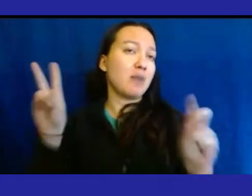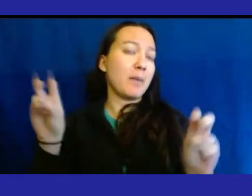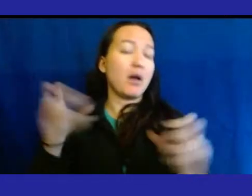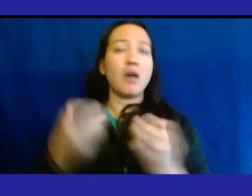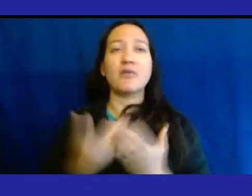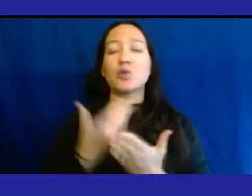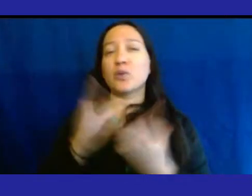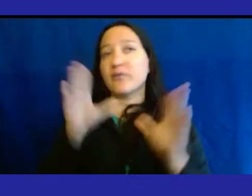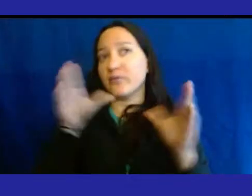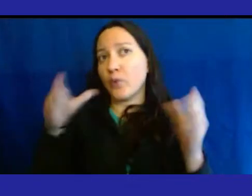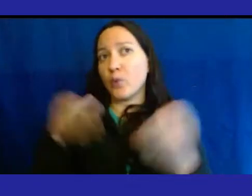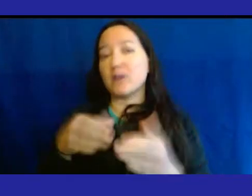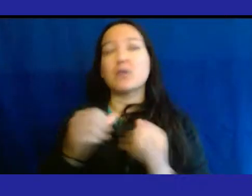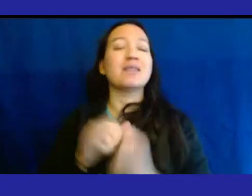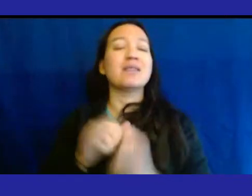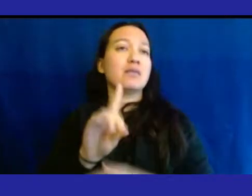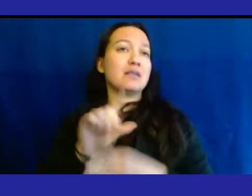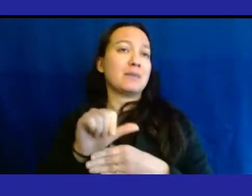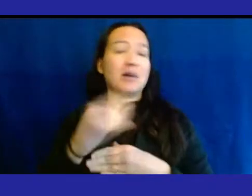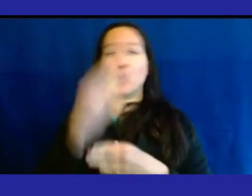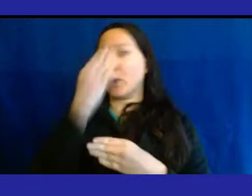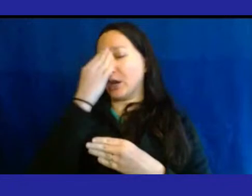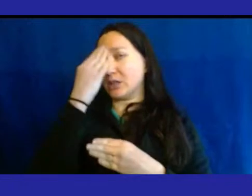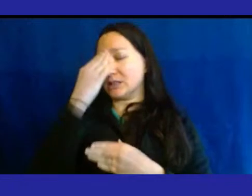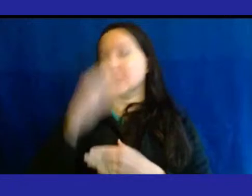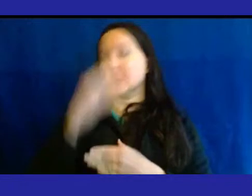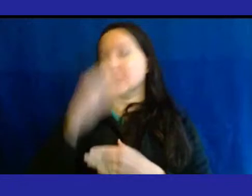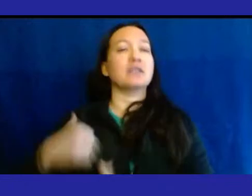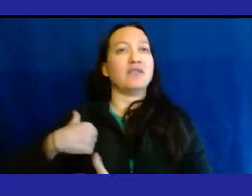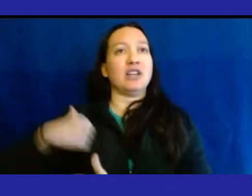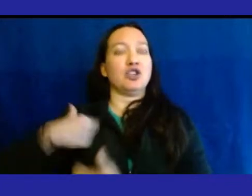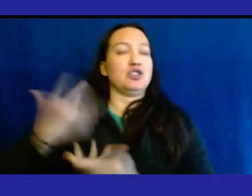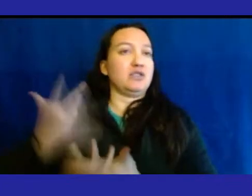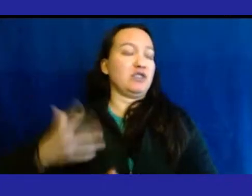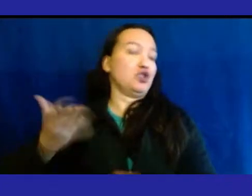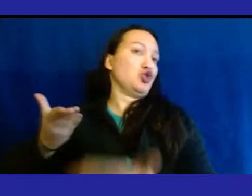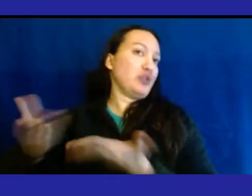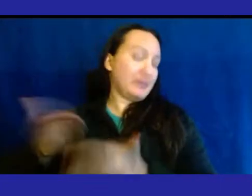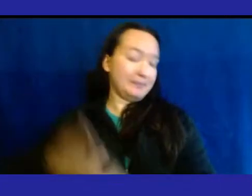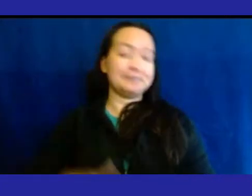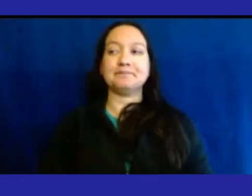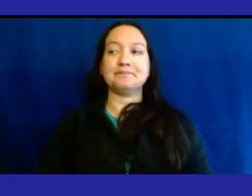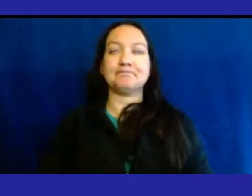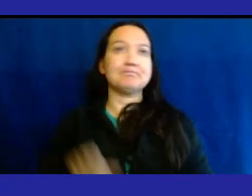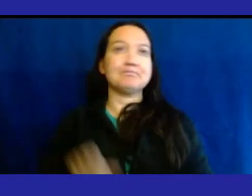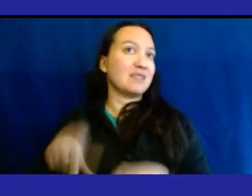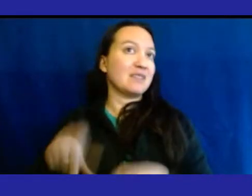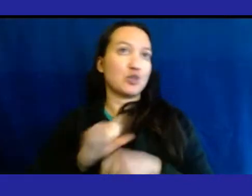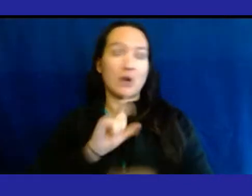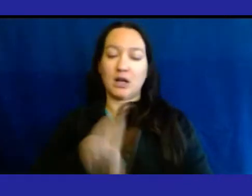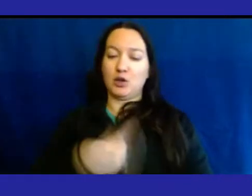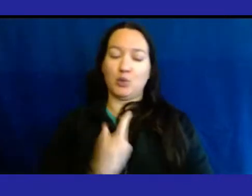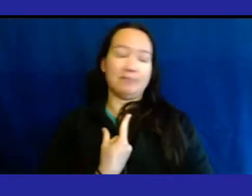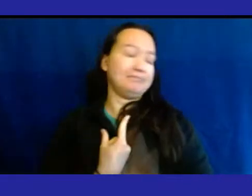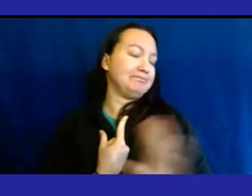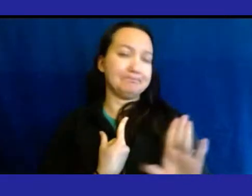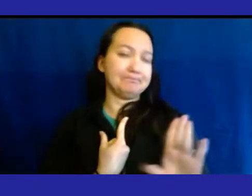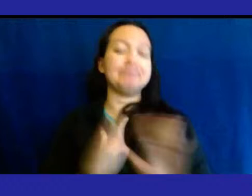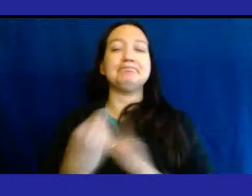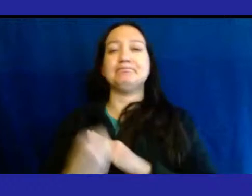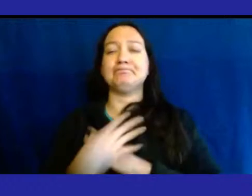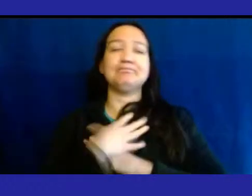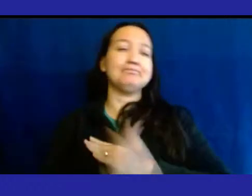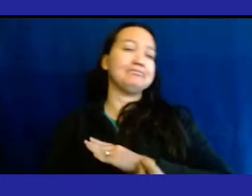on disability awareness as well as veteran services. Now, we don't do this work alone. We are informed by several